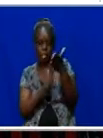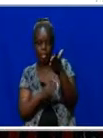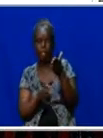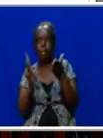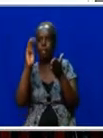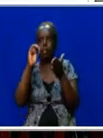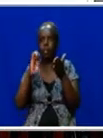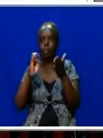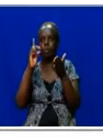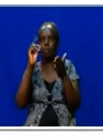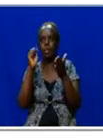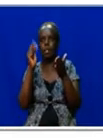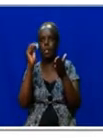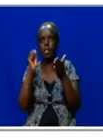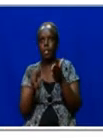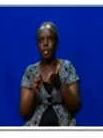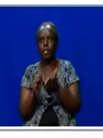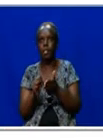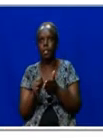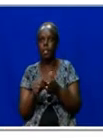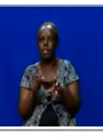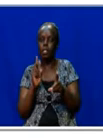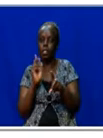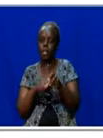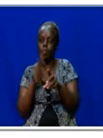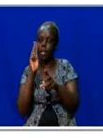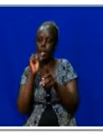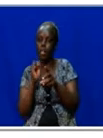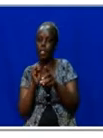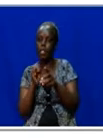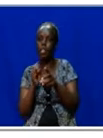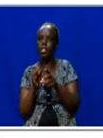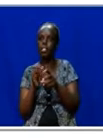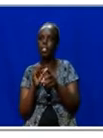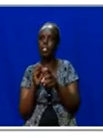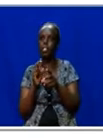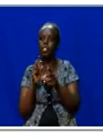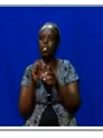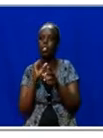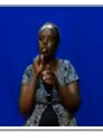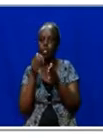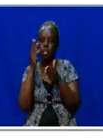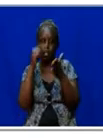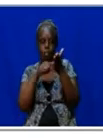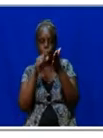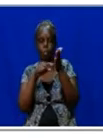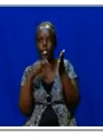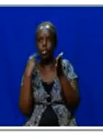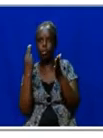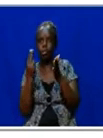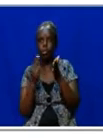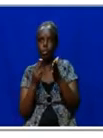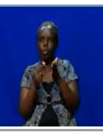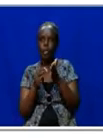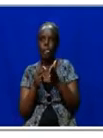When n is odd, when we are looking at odd numbers, the median is simply that middle